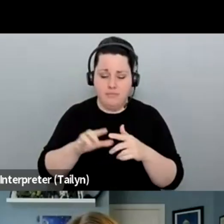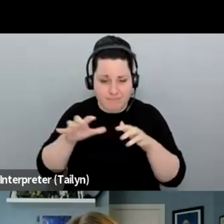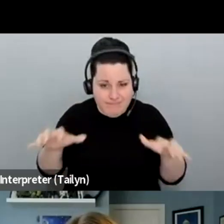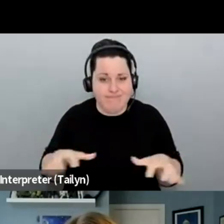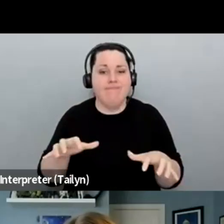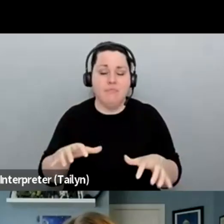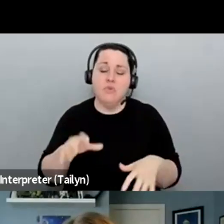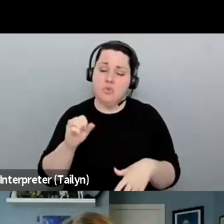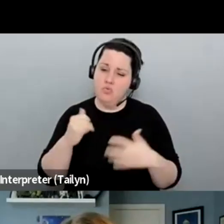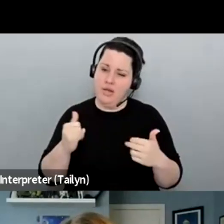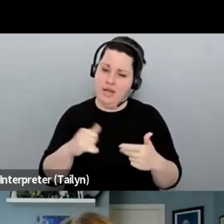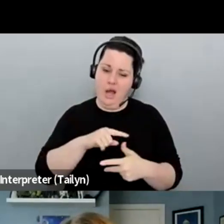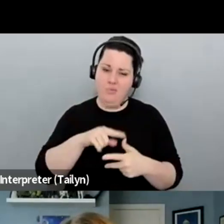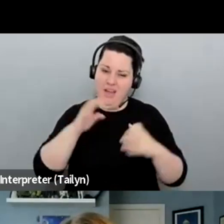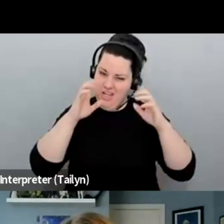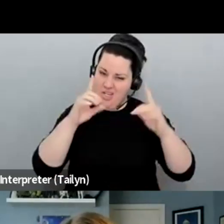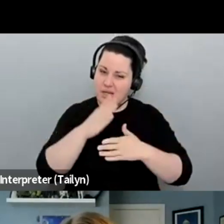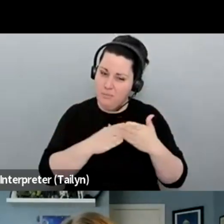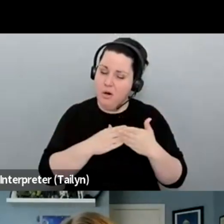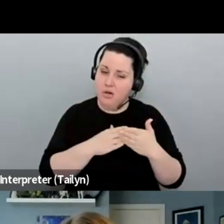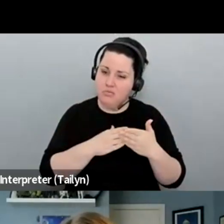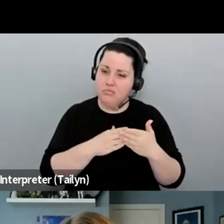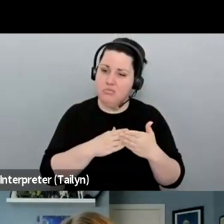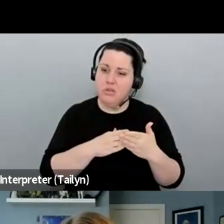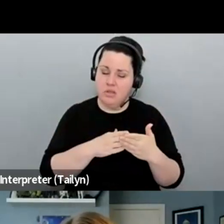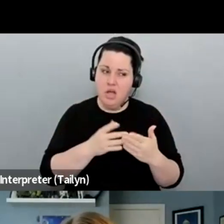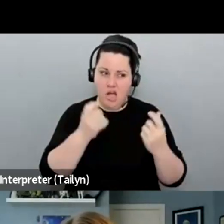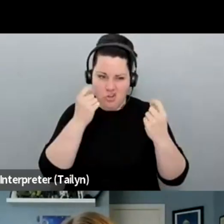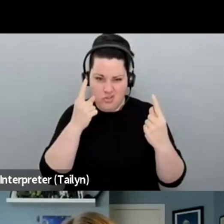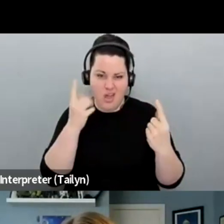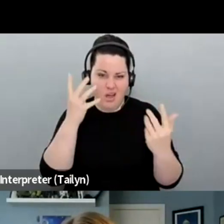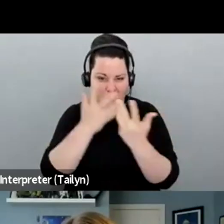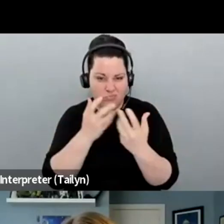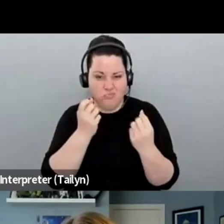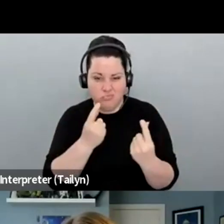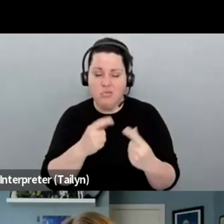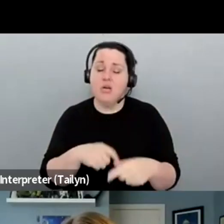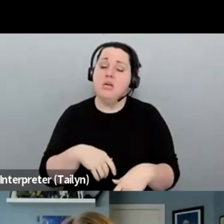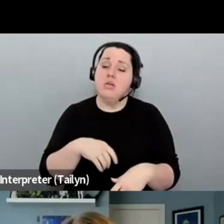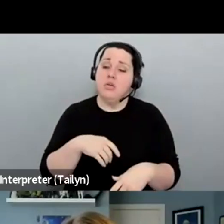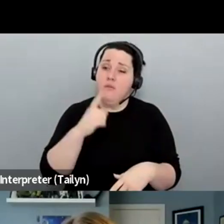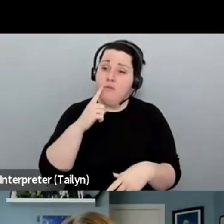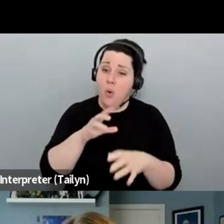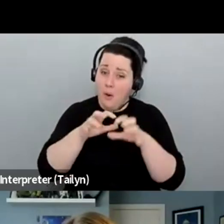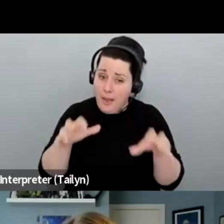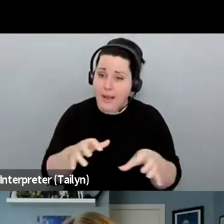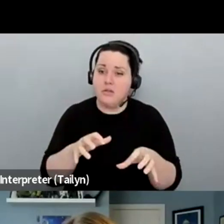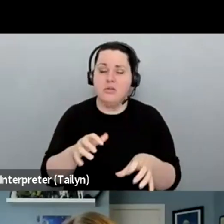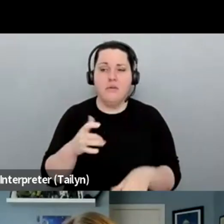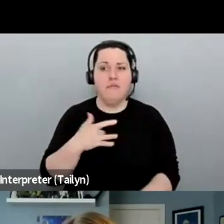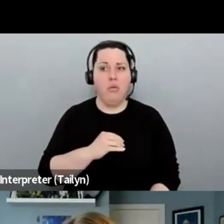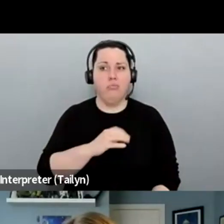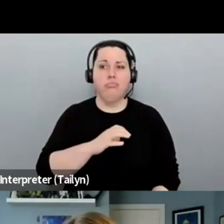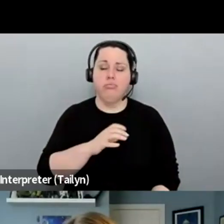So right now we're at sort of that educating piece and finding alignment and understanding. I think in terms of taking action, what I feel very heartened by,